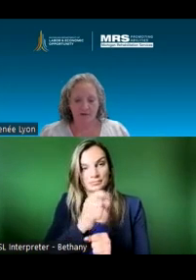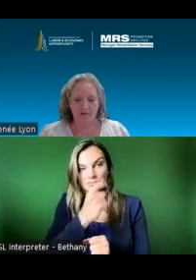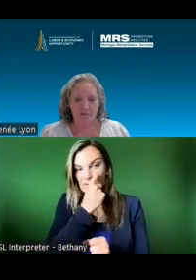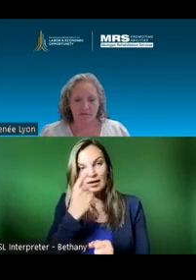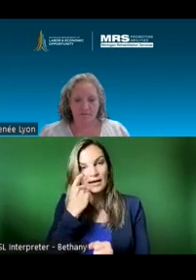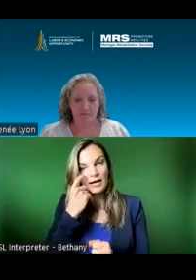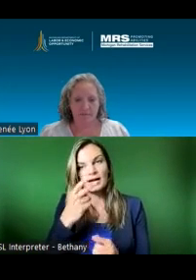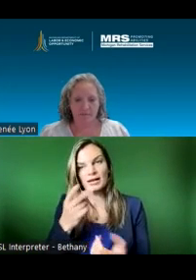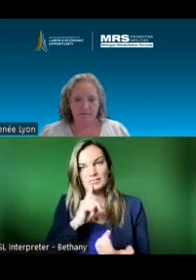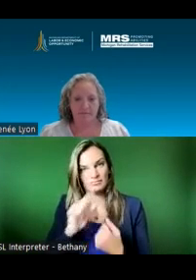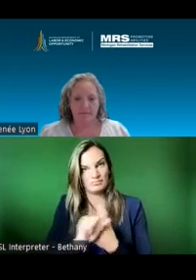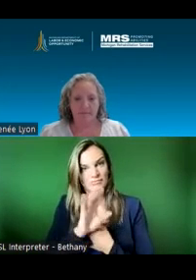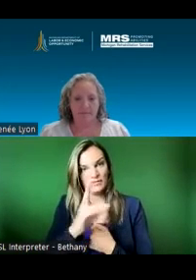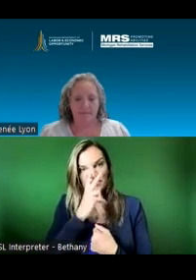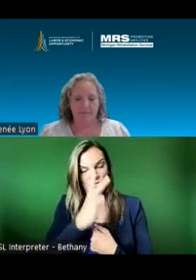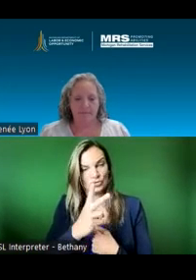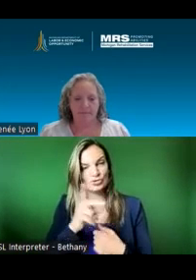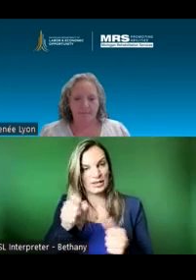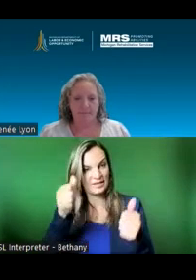harm your vision.